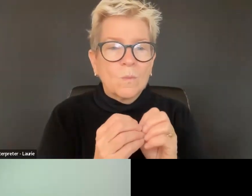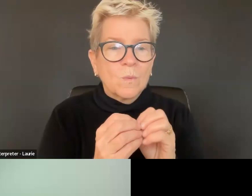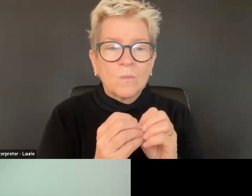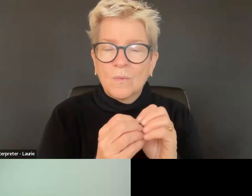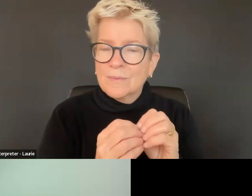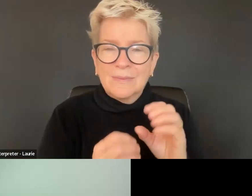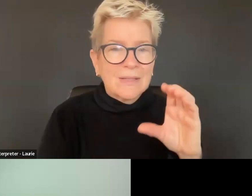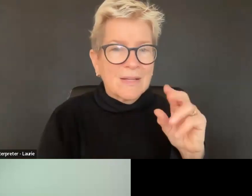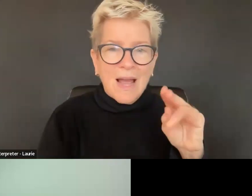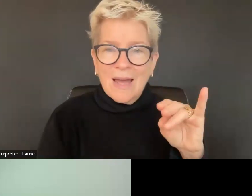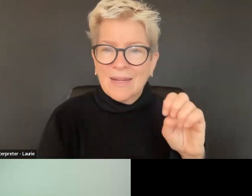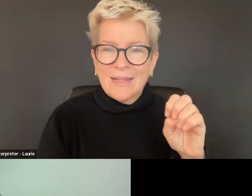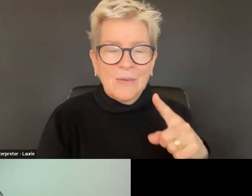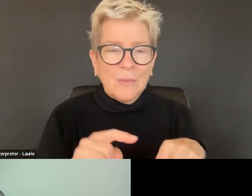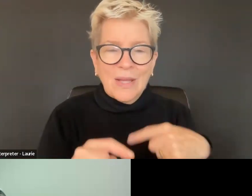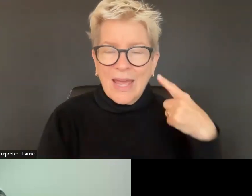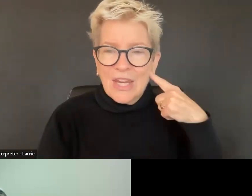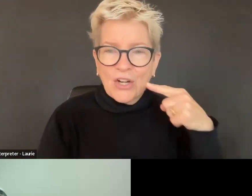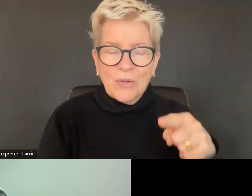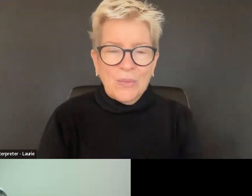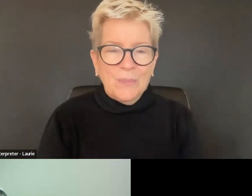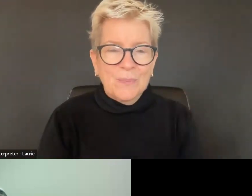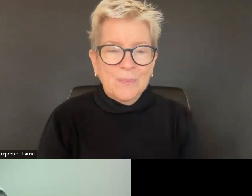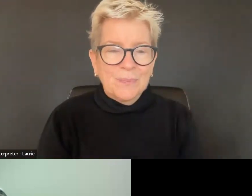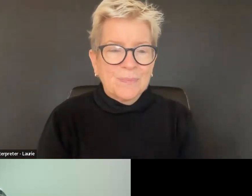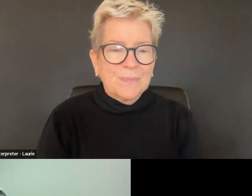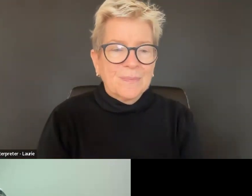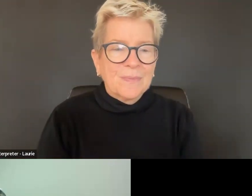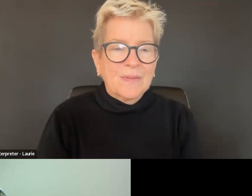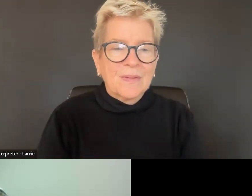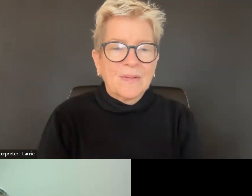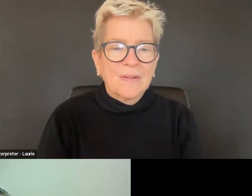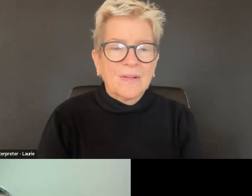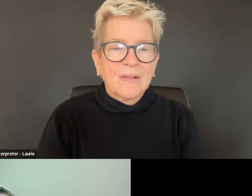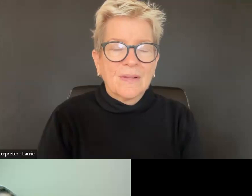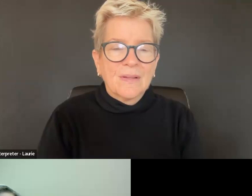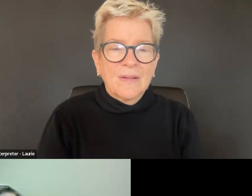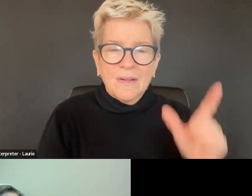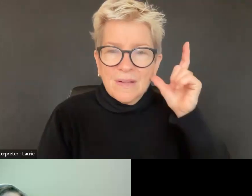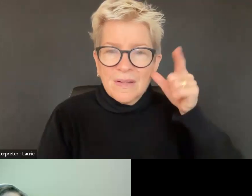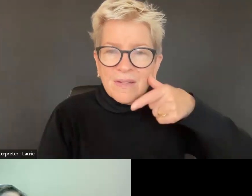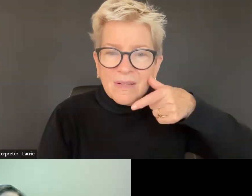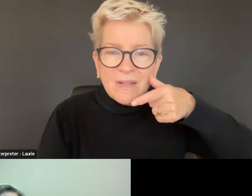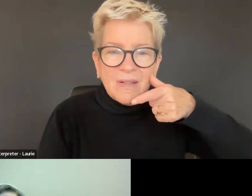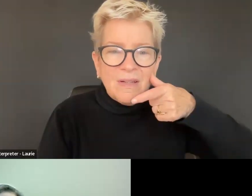Oh, Connie, we're having a little trouble hearing you. I don't know if your mic is pointed away from your mouth.